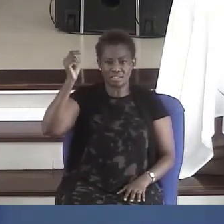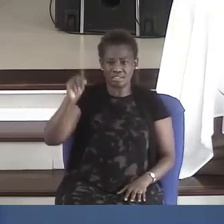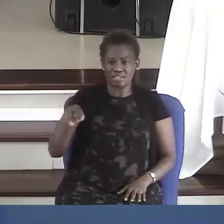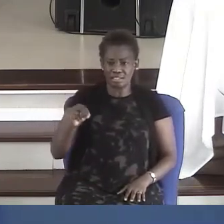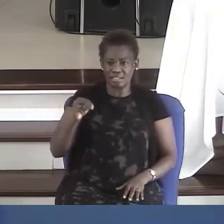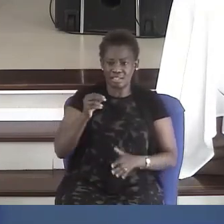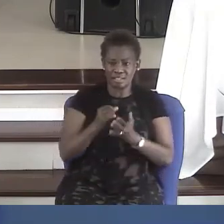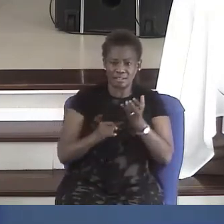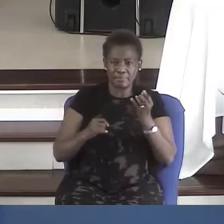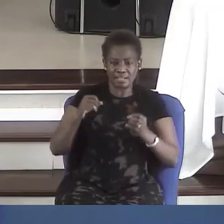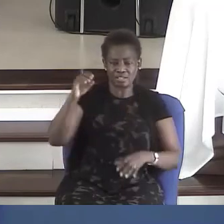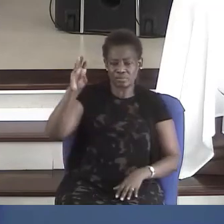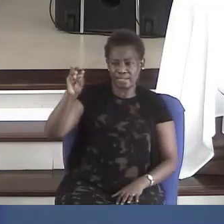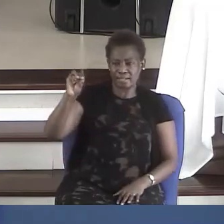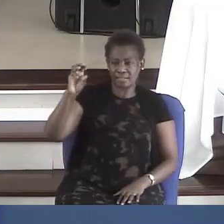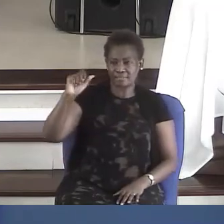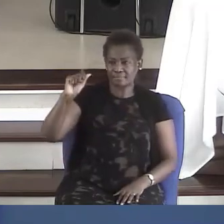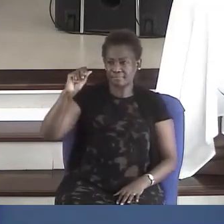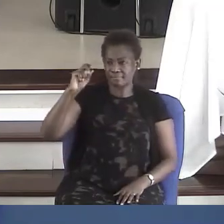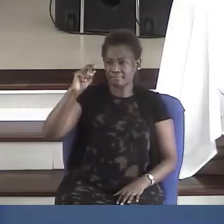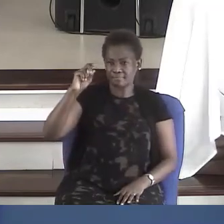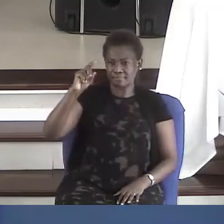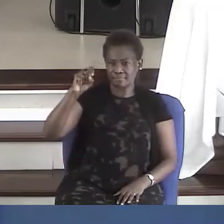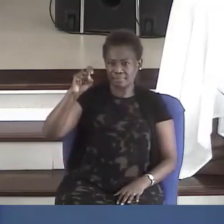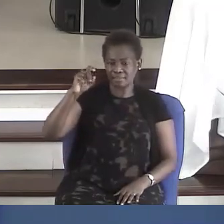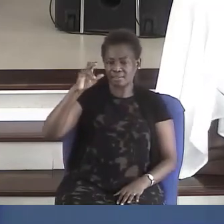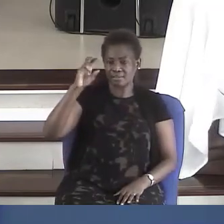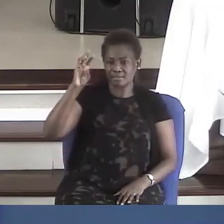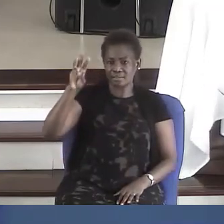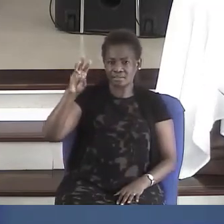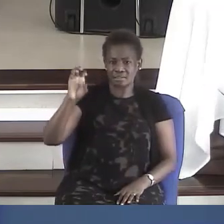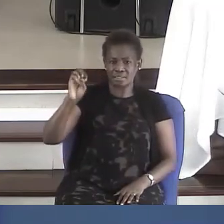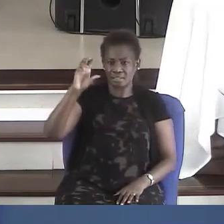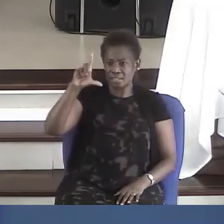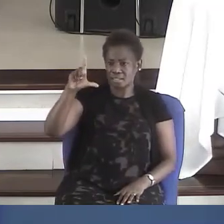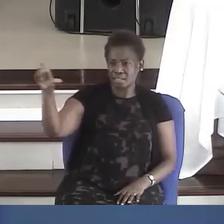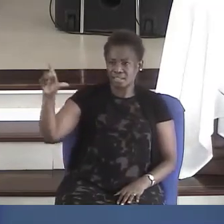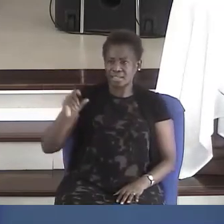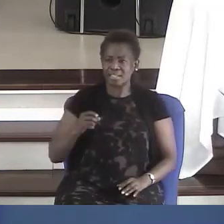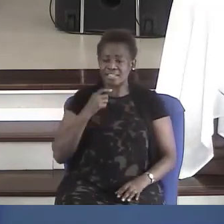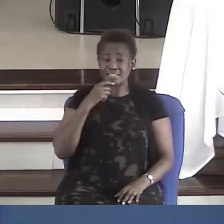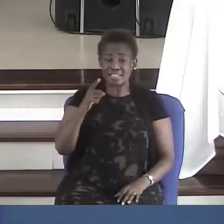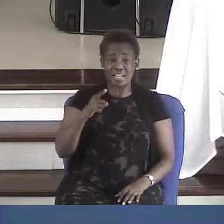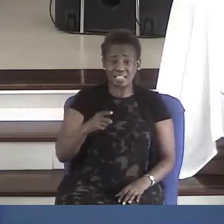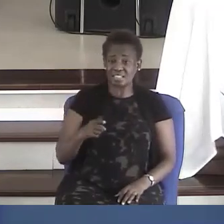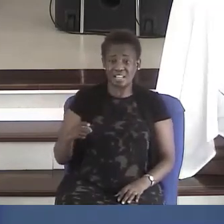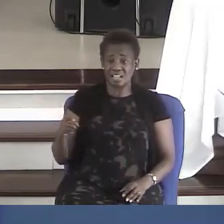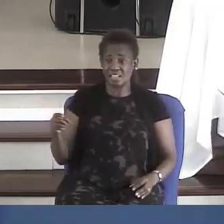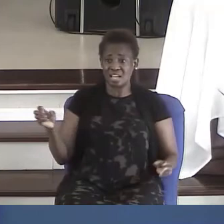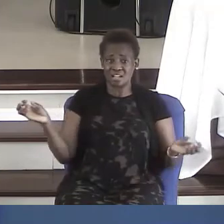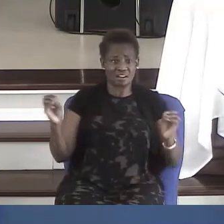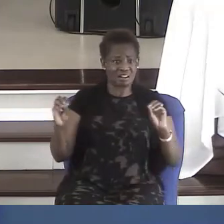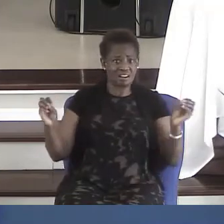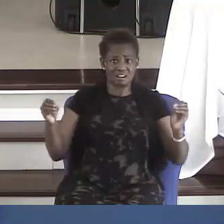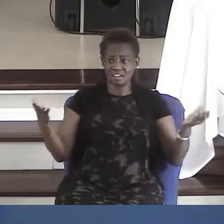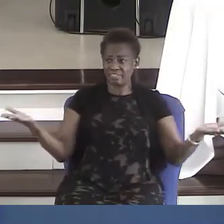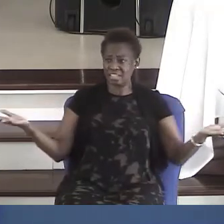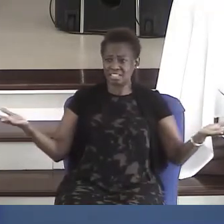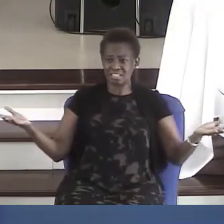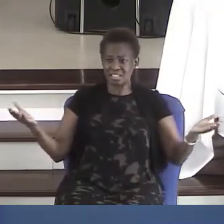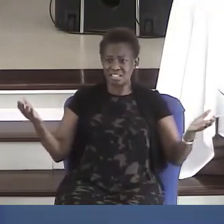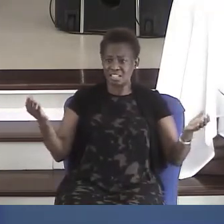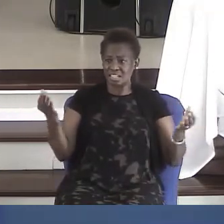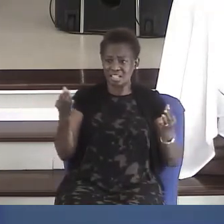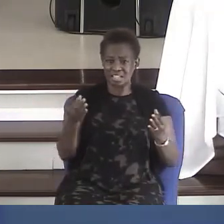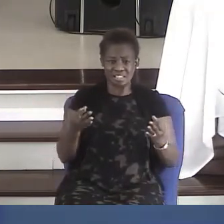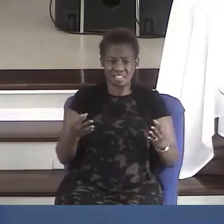so on, he said that none of this is important unless God is in it. I was surprised because I knew that this man is a man of